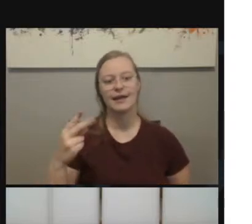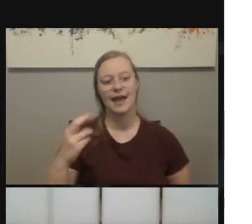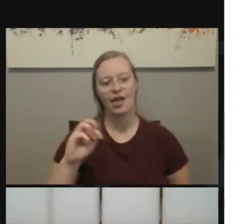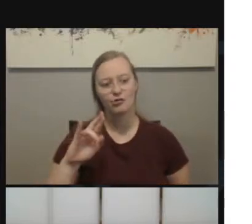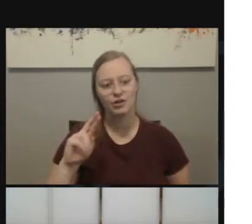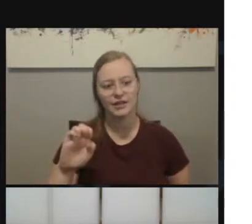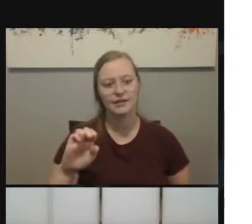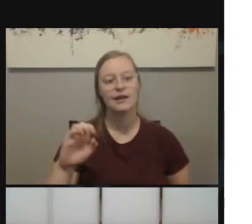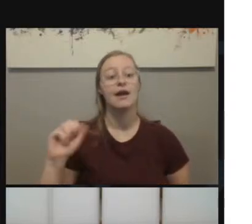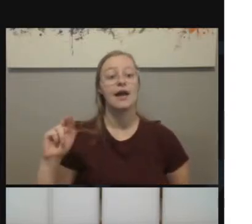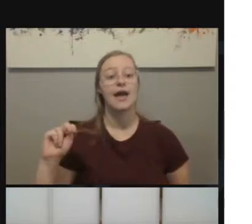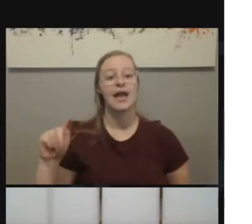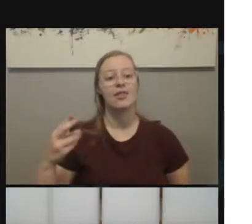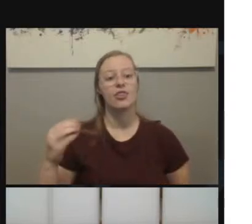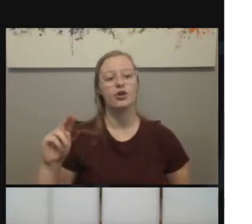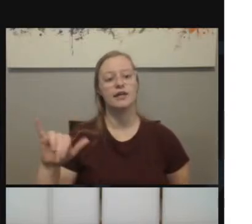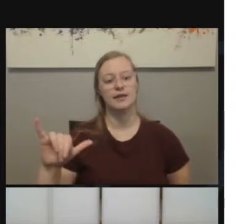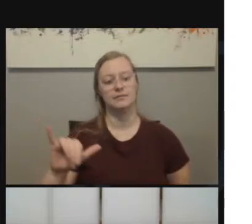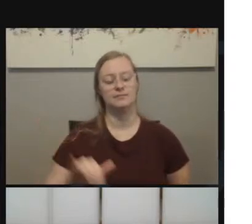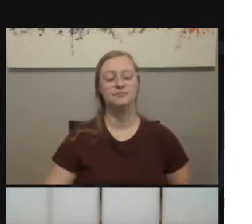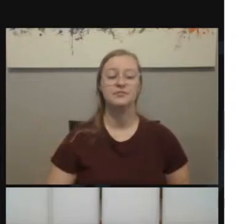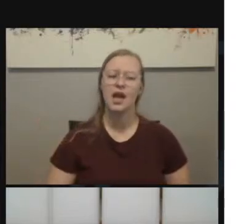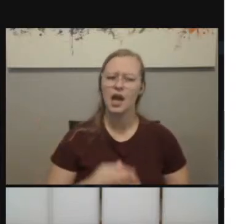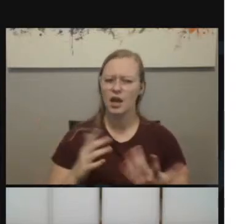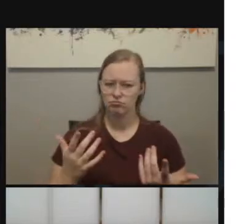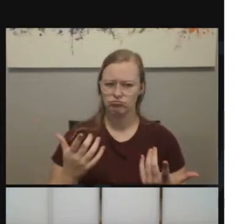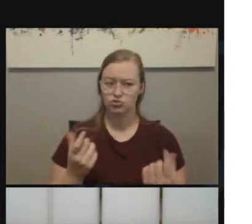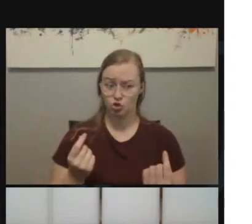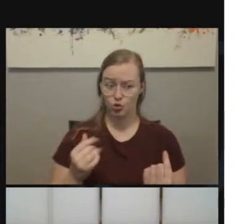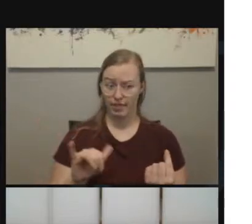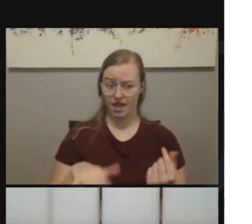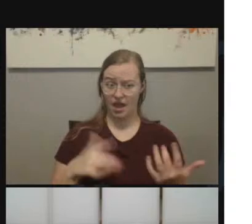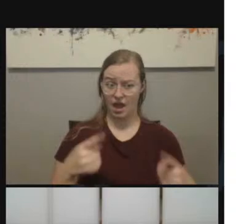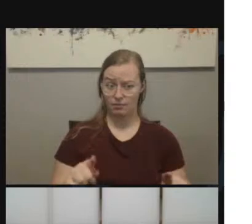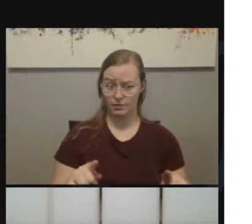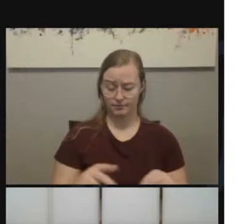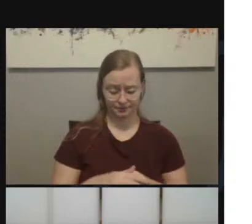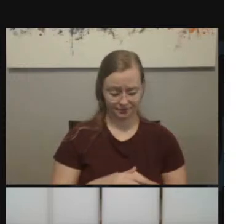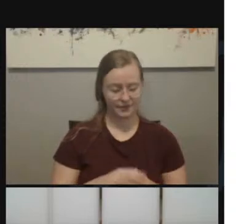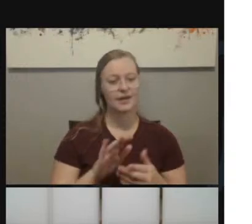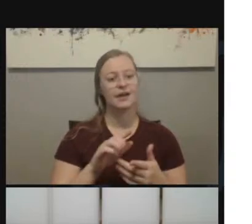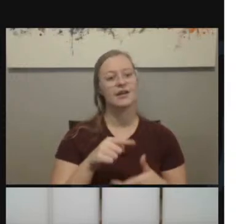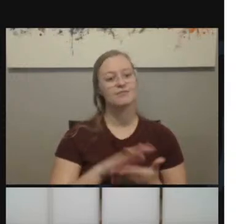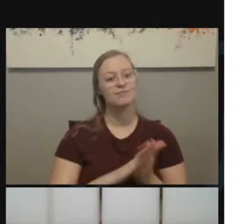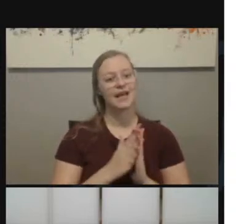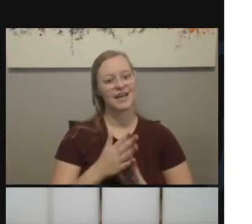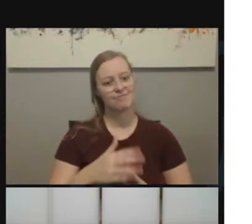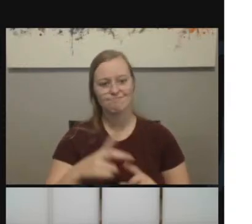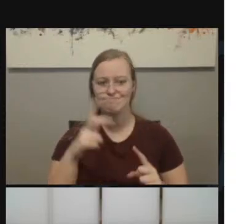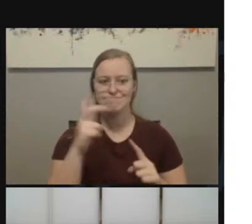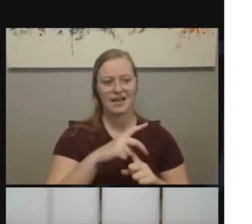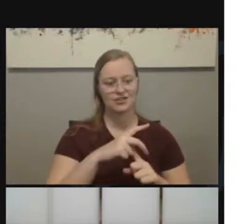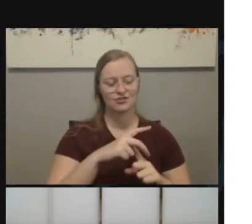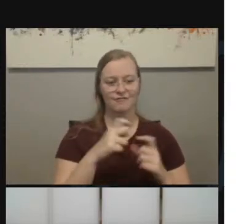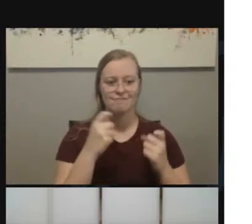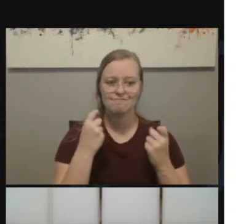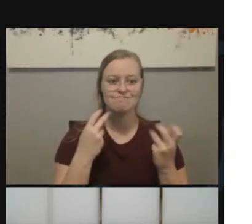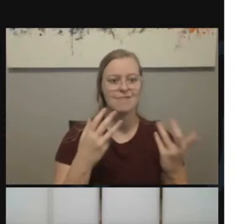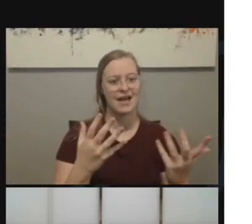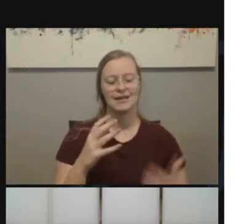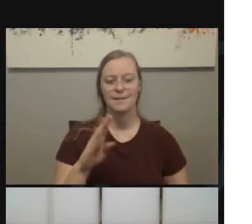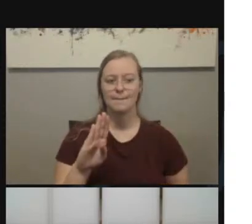Anthony, and in doing so, became the master of the many